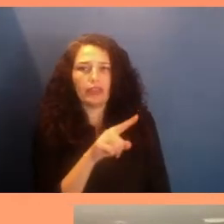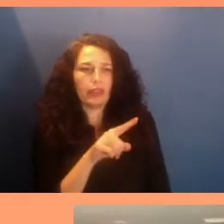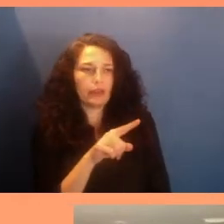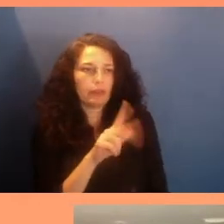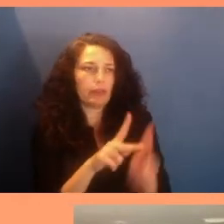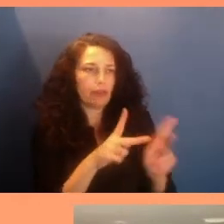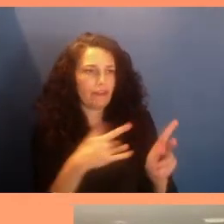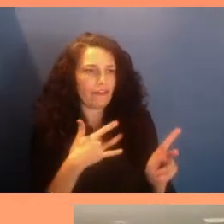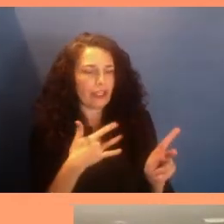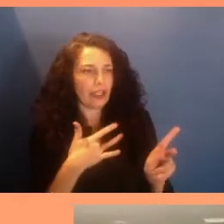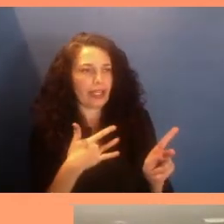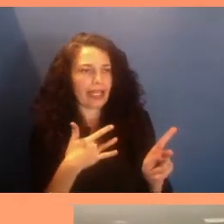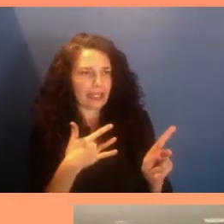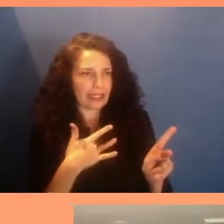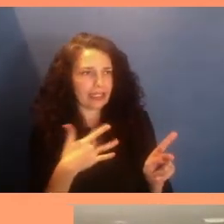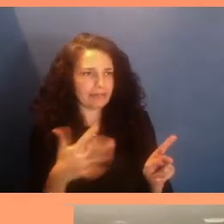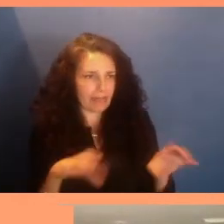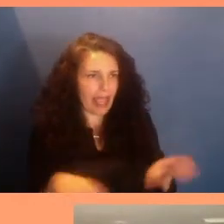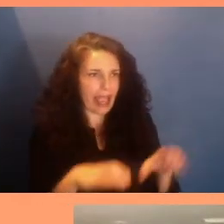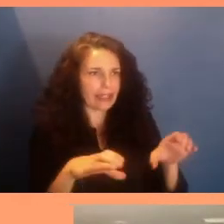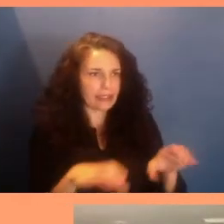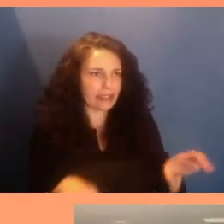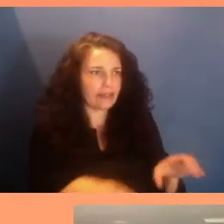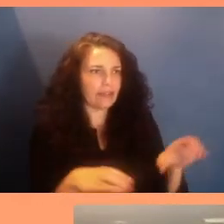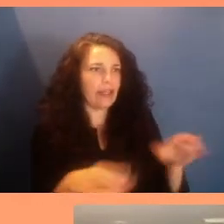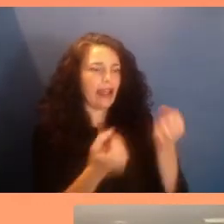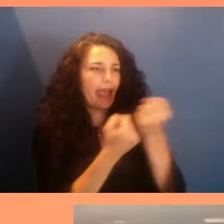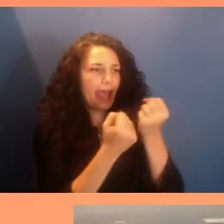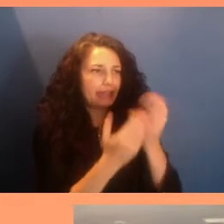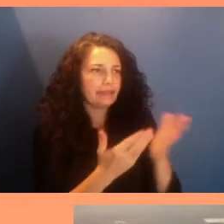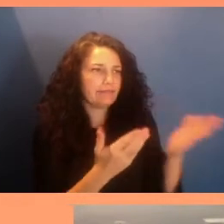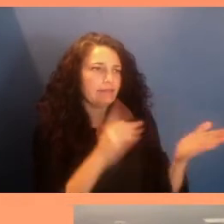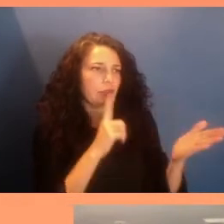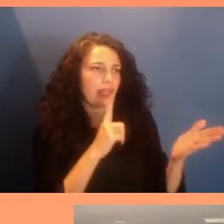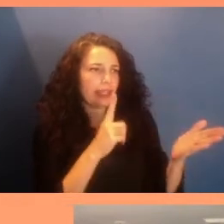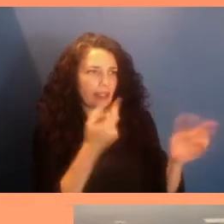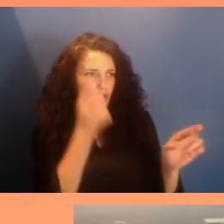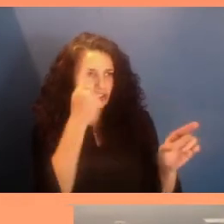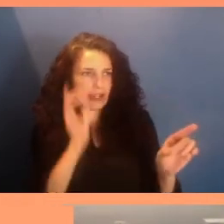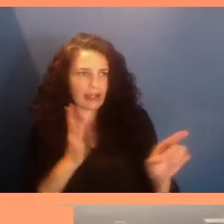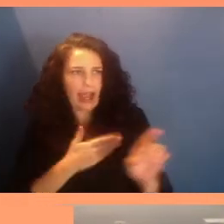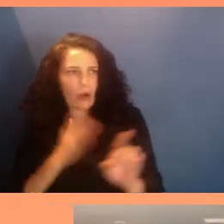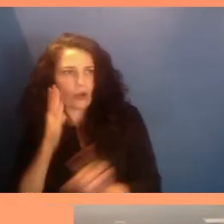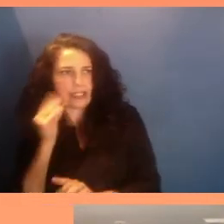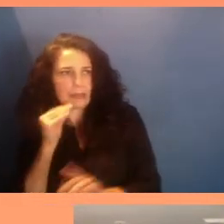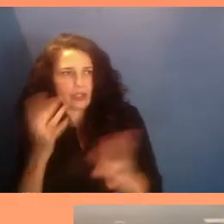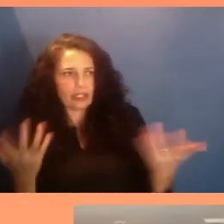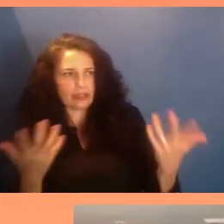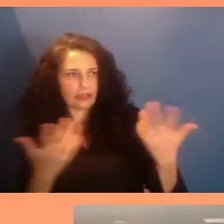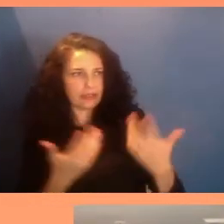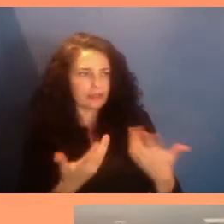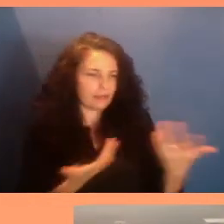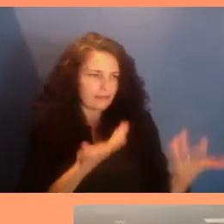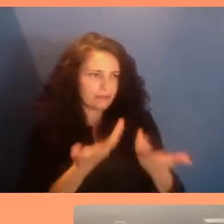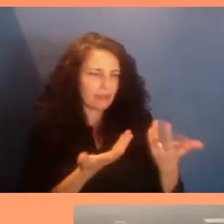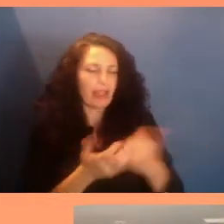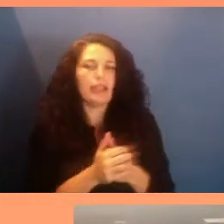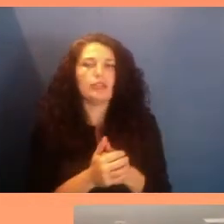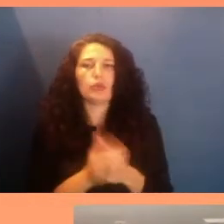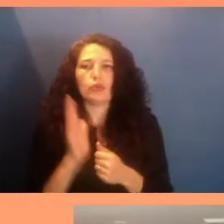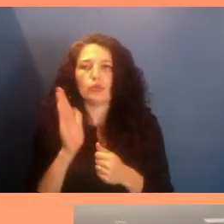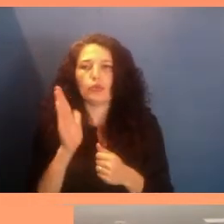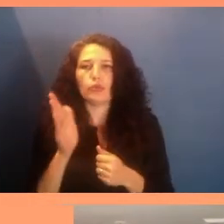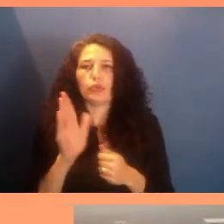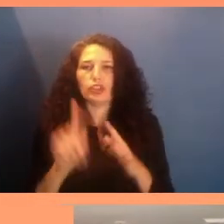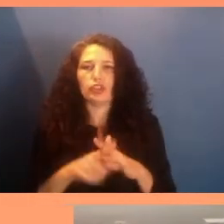the experiences of others. So we're getting started in, just a couple of weeks. And, we're, as, Gita